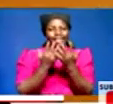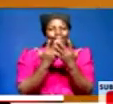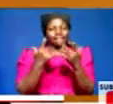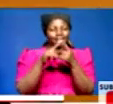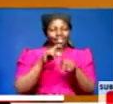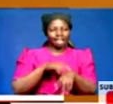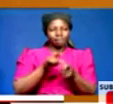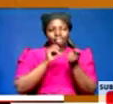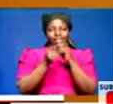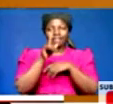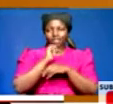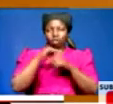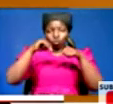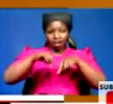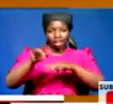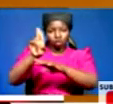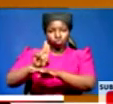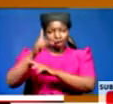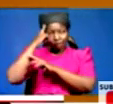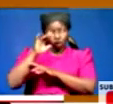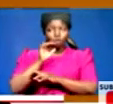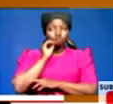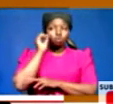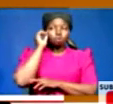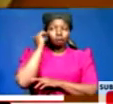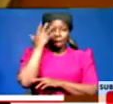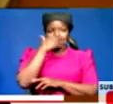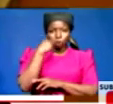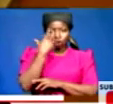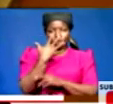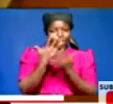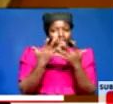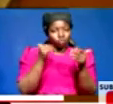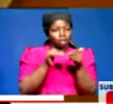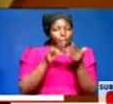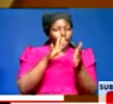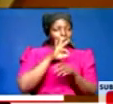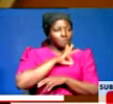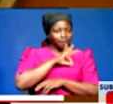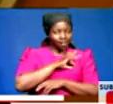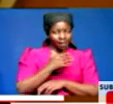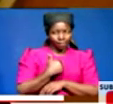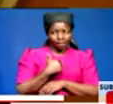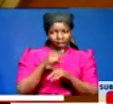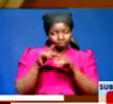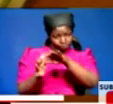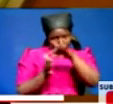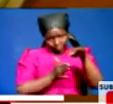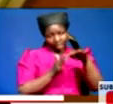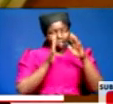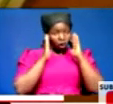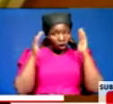modern pottery is mainly used for home decor items, which is more lucrative. Despite this, the commitment